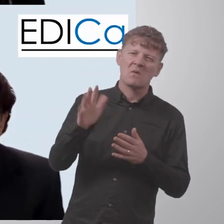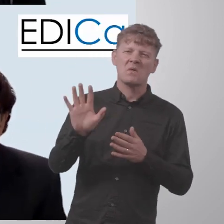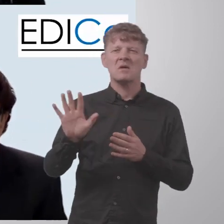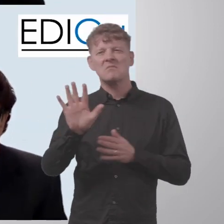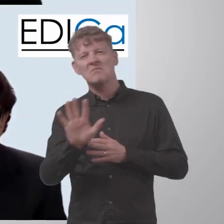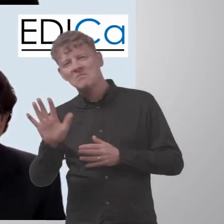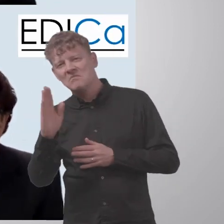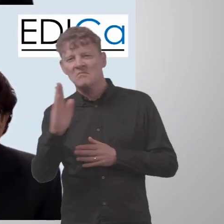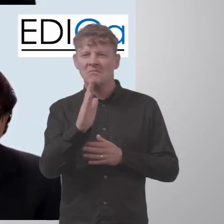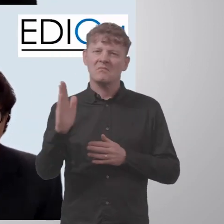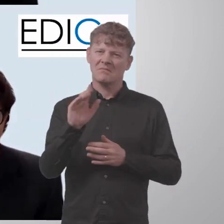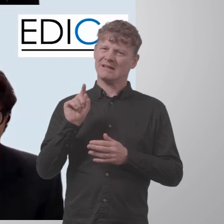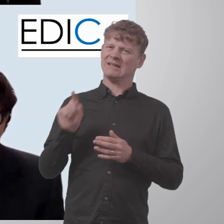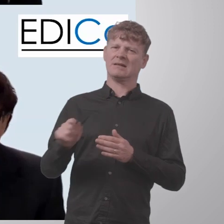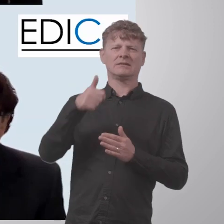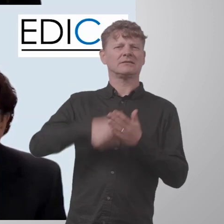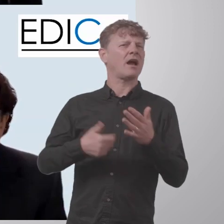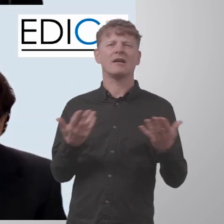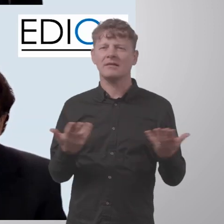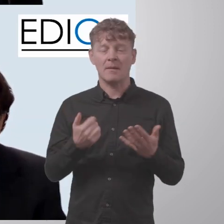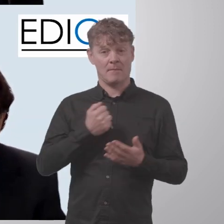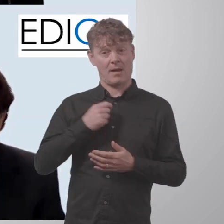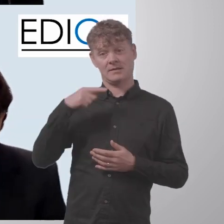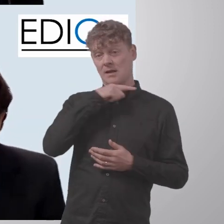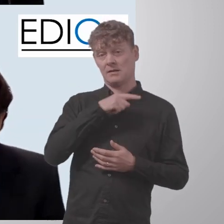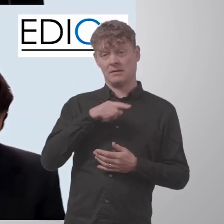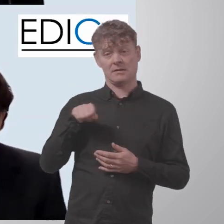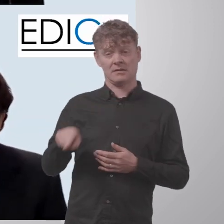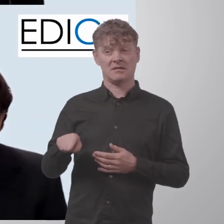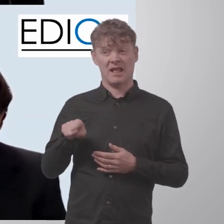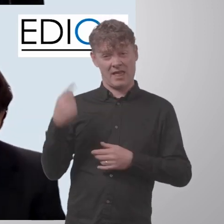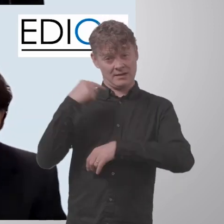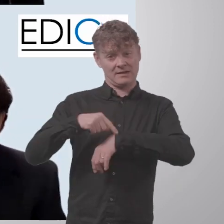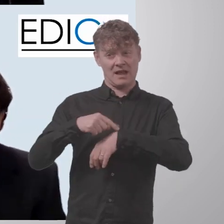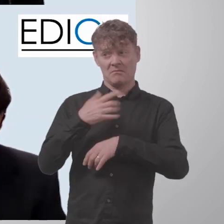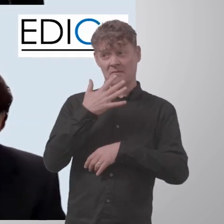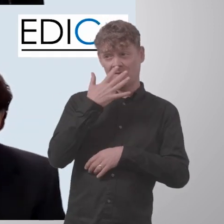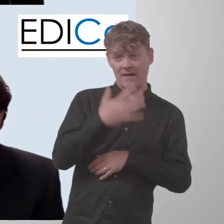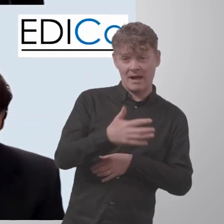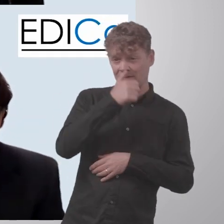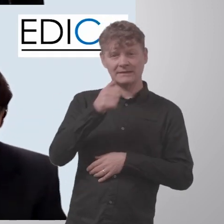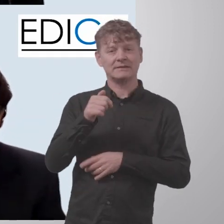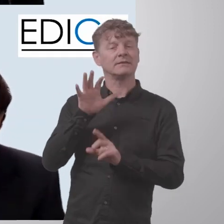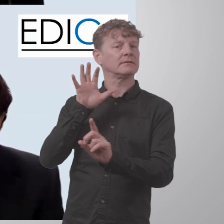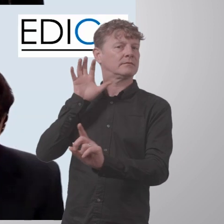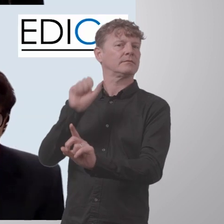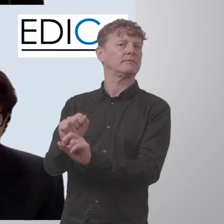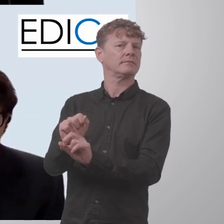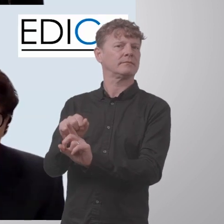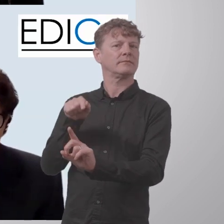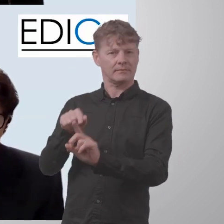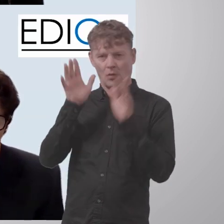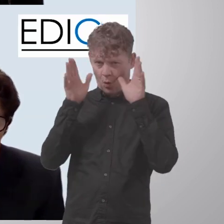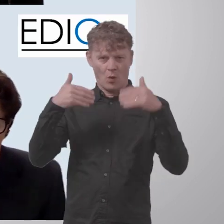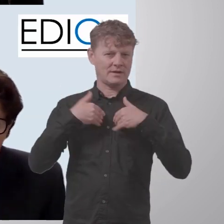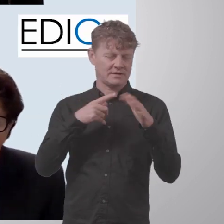started with my son, who was about 5 or 6 at the time, who was diagnosed with autism or Asperger's